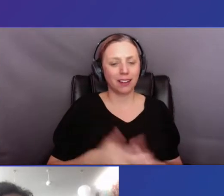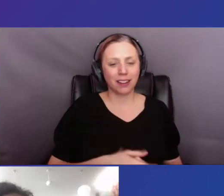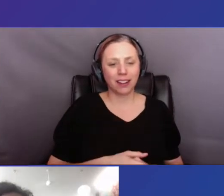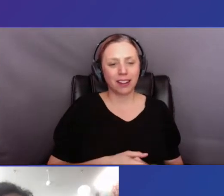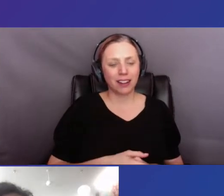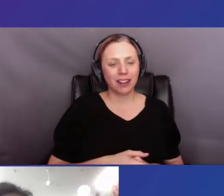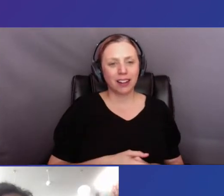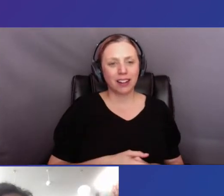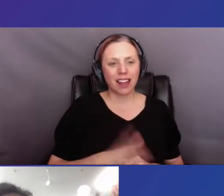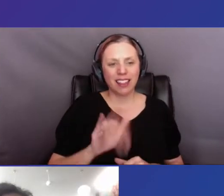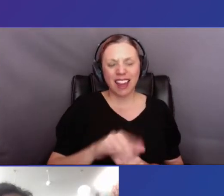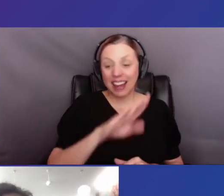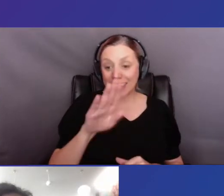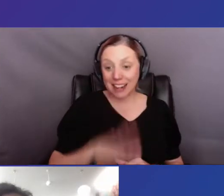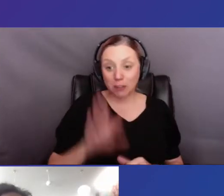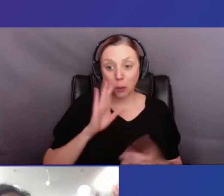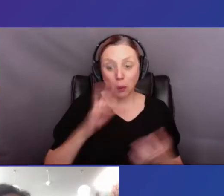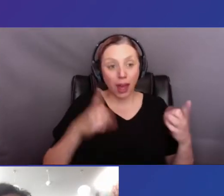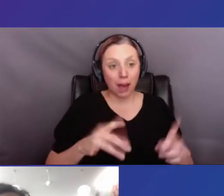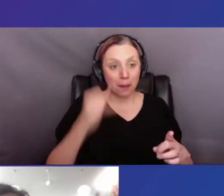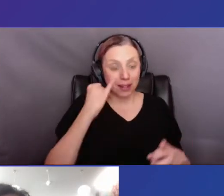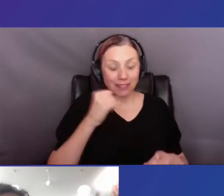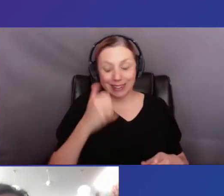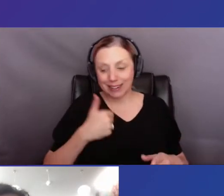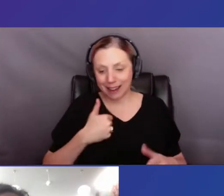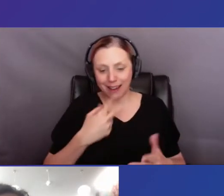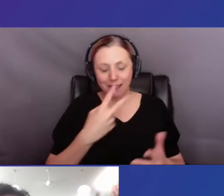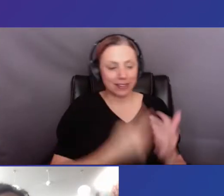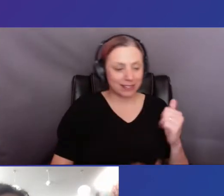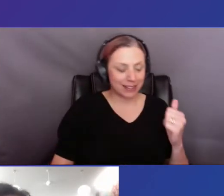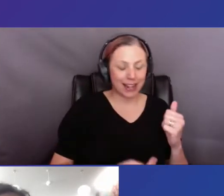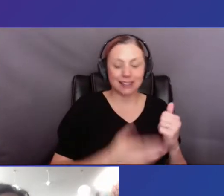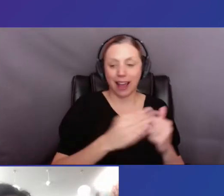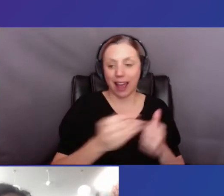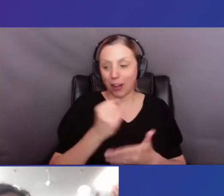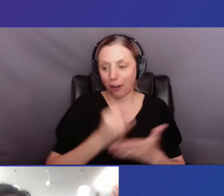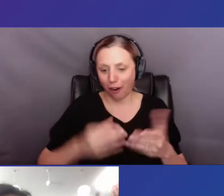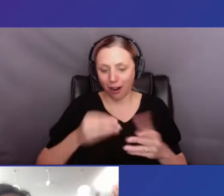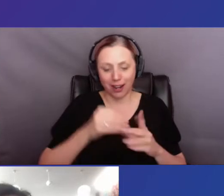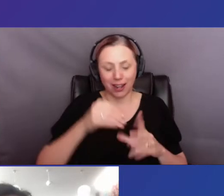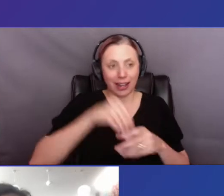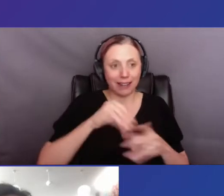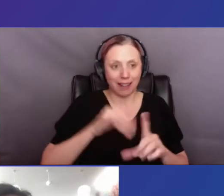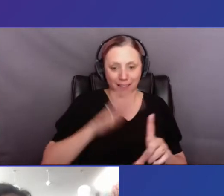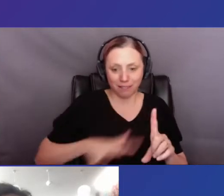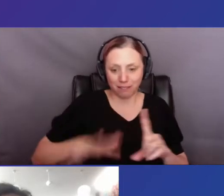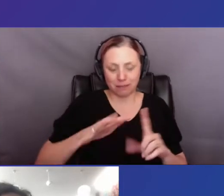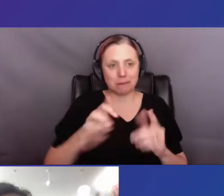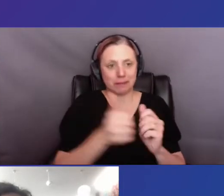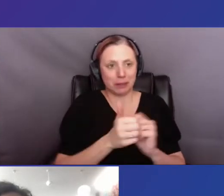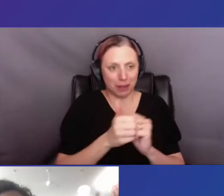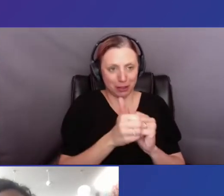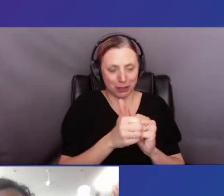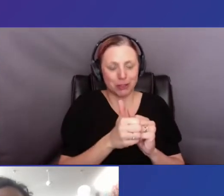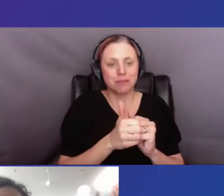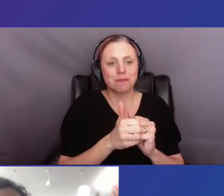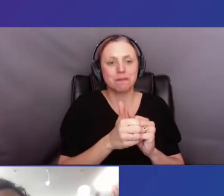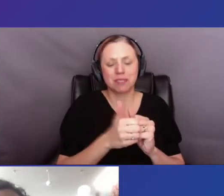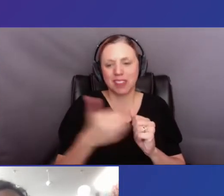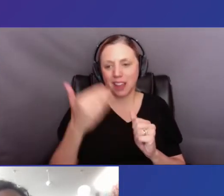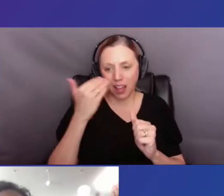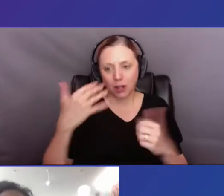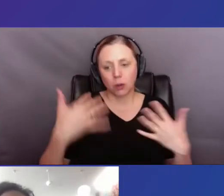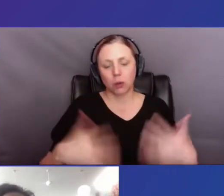I didn't have both dance and art in an ecosystem together. But I know it can be very